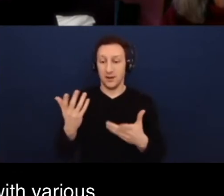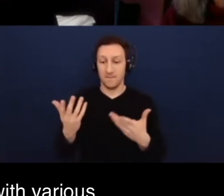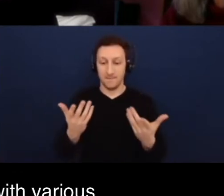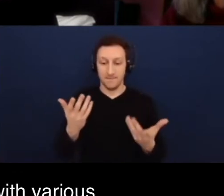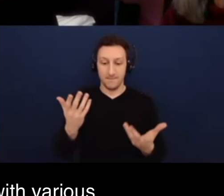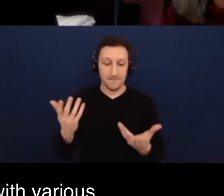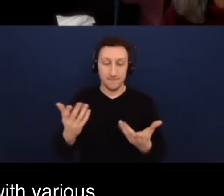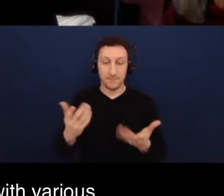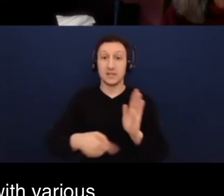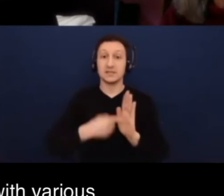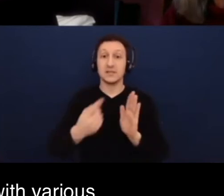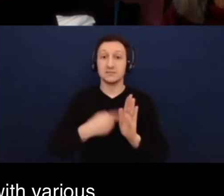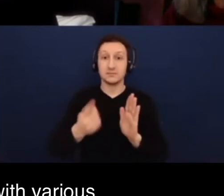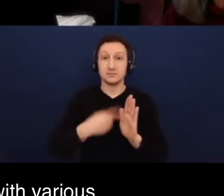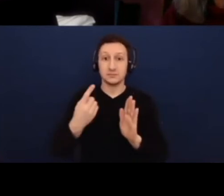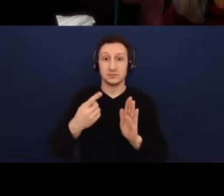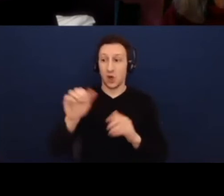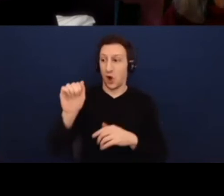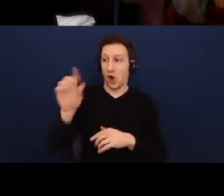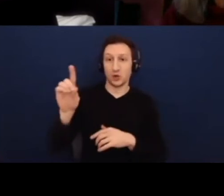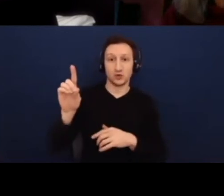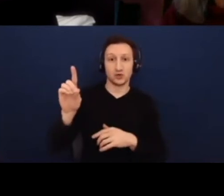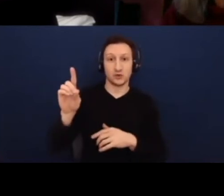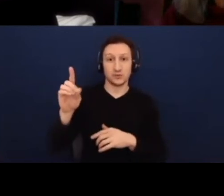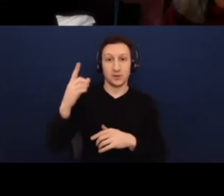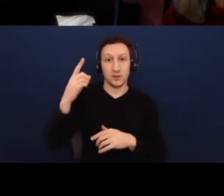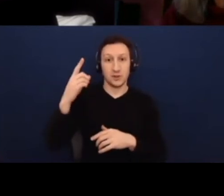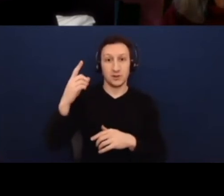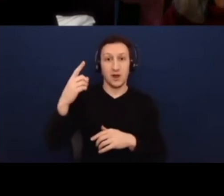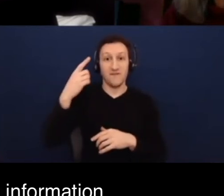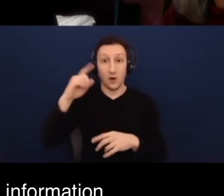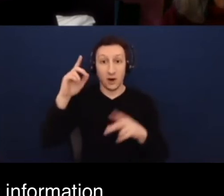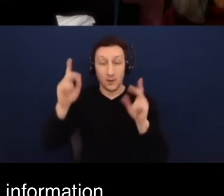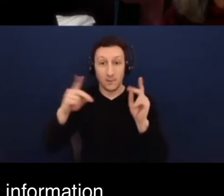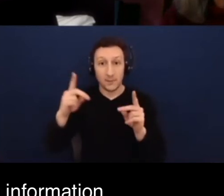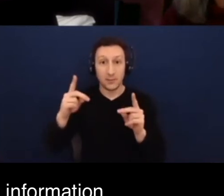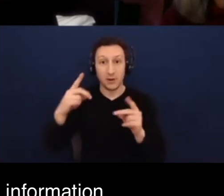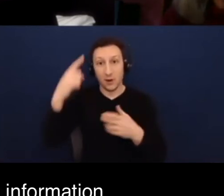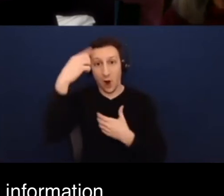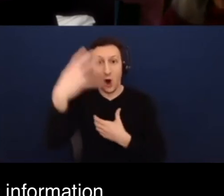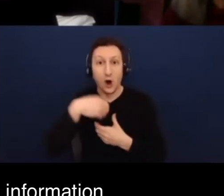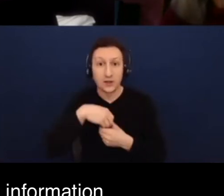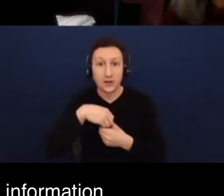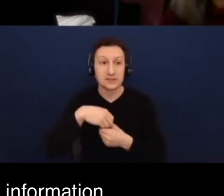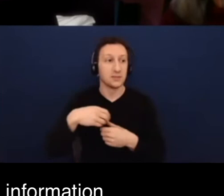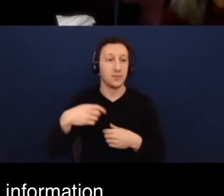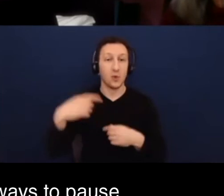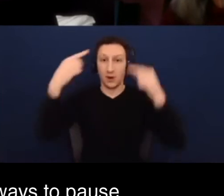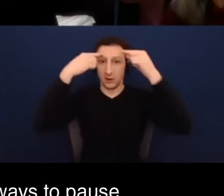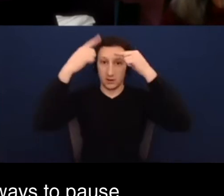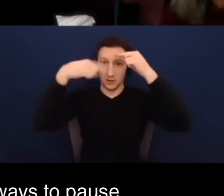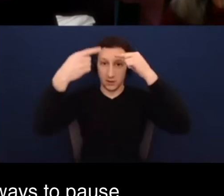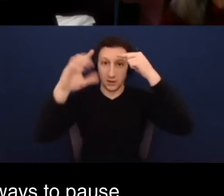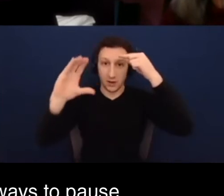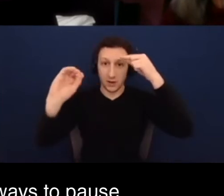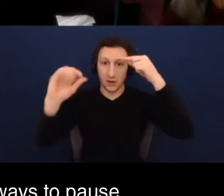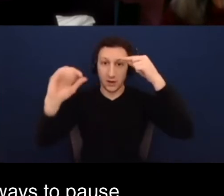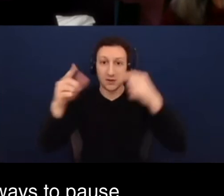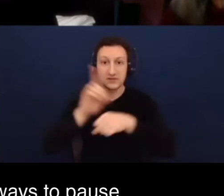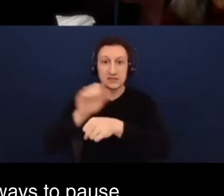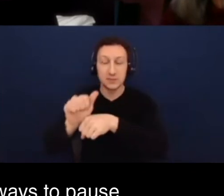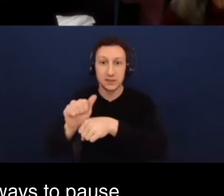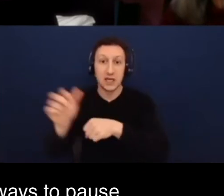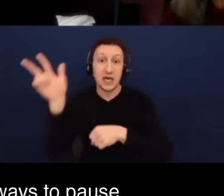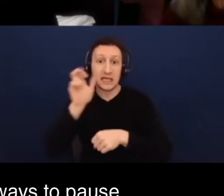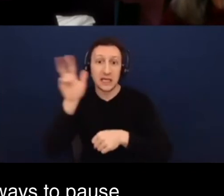various cognitive processing may find audio description overwhelming. It's too much information at the same time. So there are ways